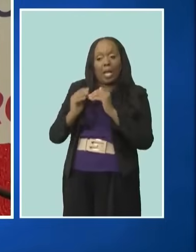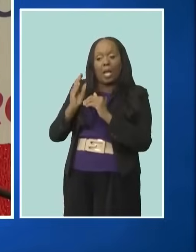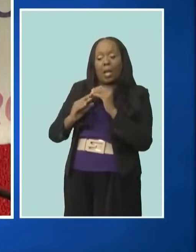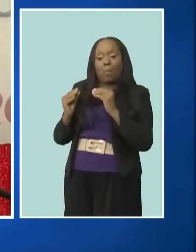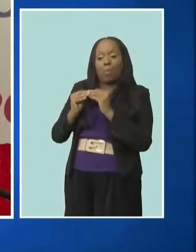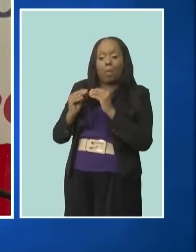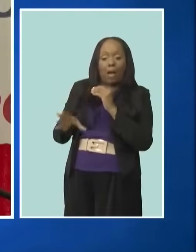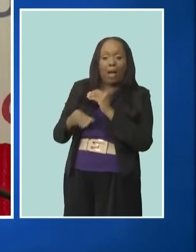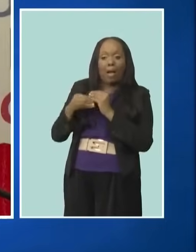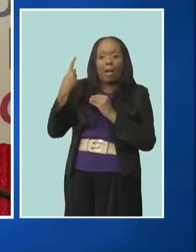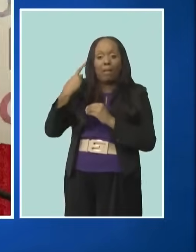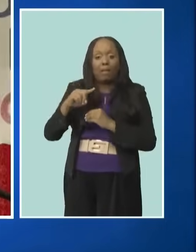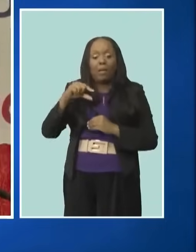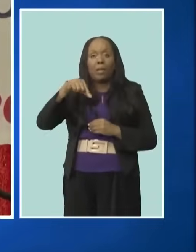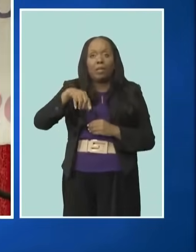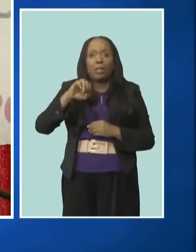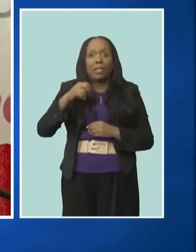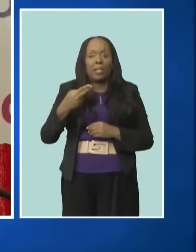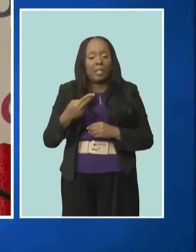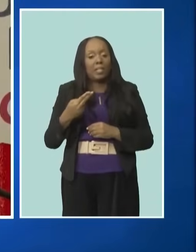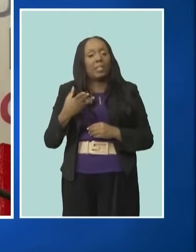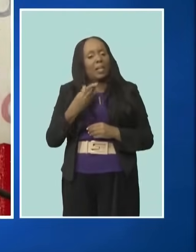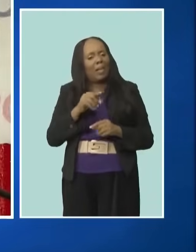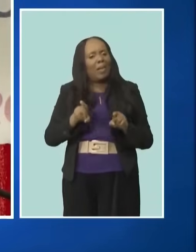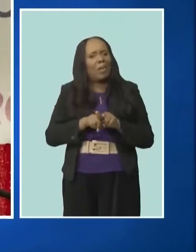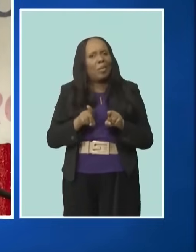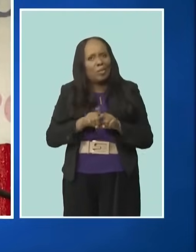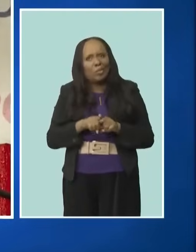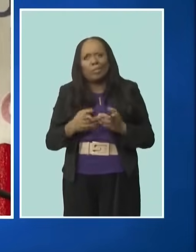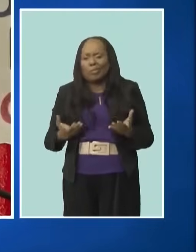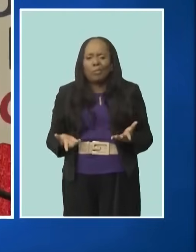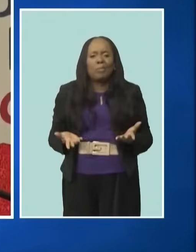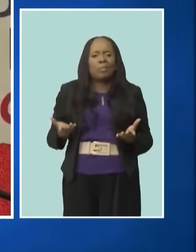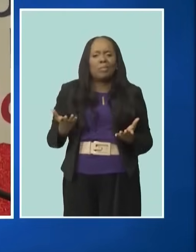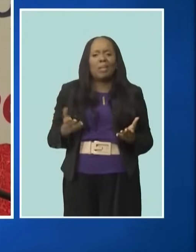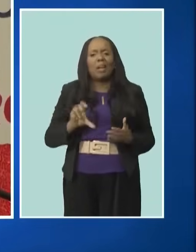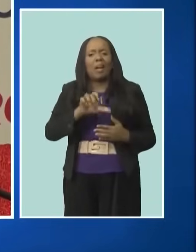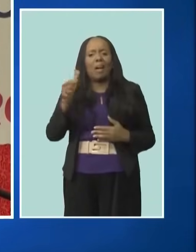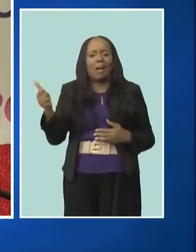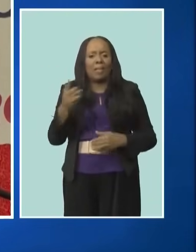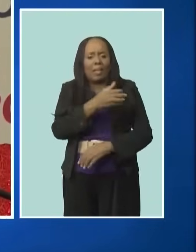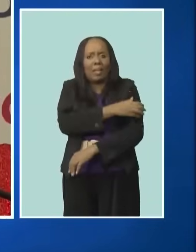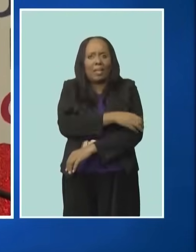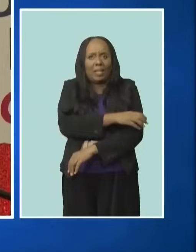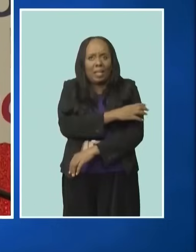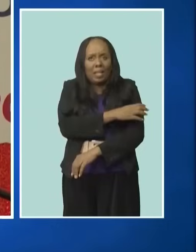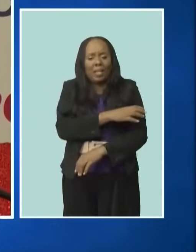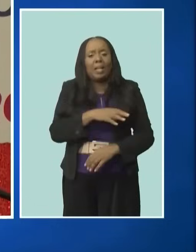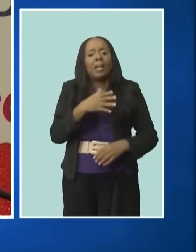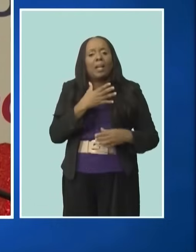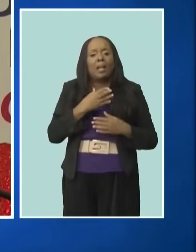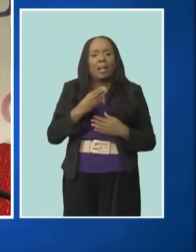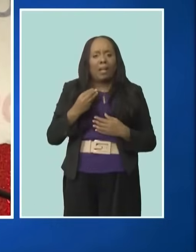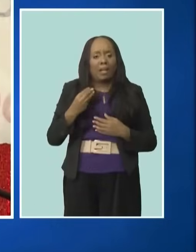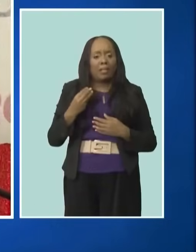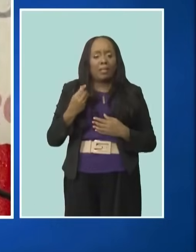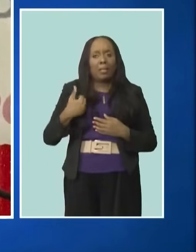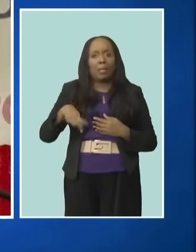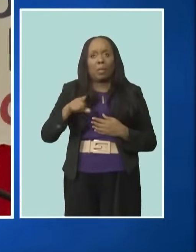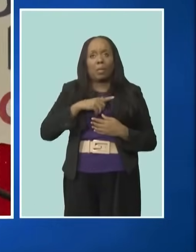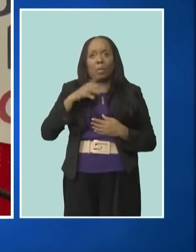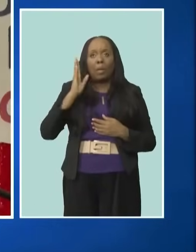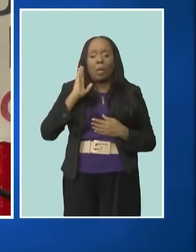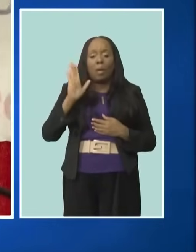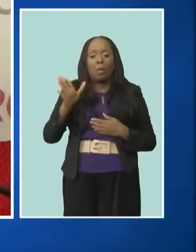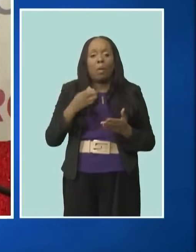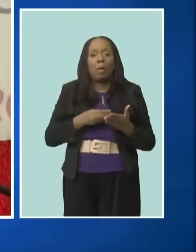the upgrade of existing polyclinics, plus the commitment to purchase over $140